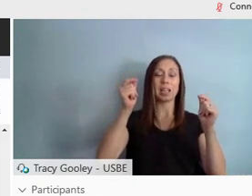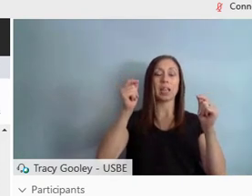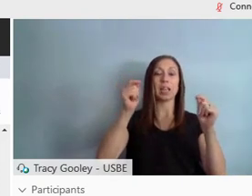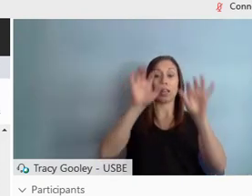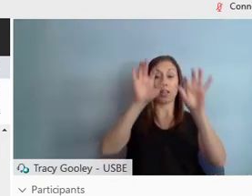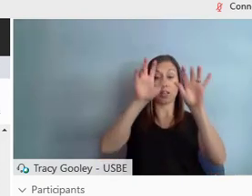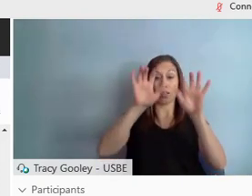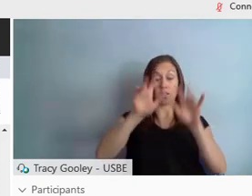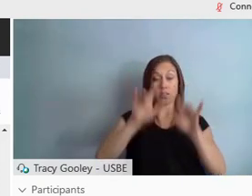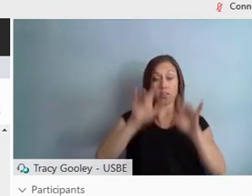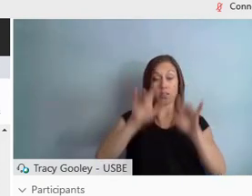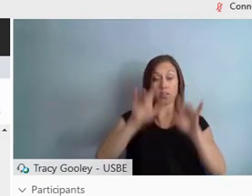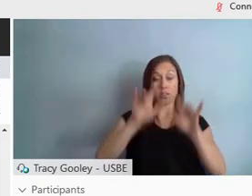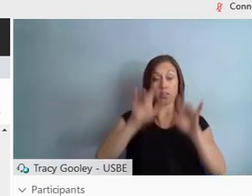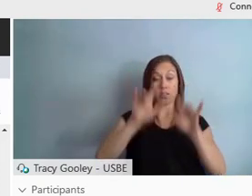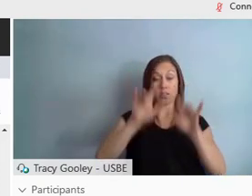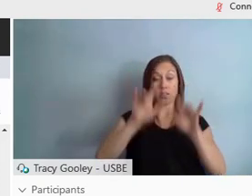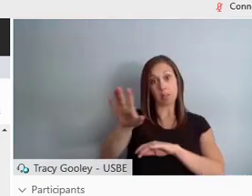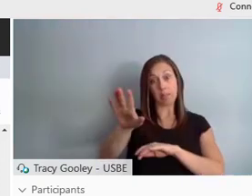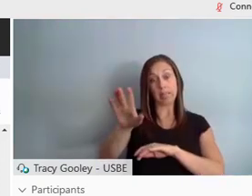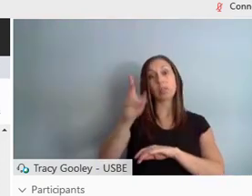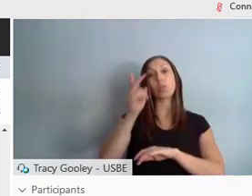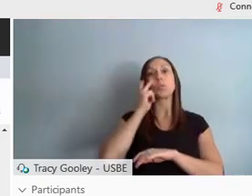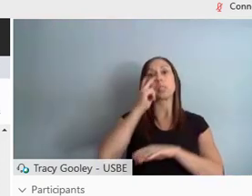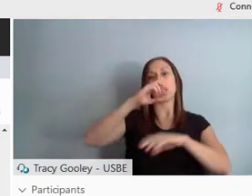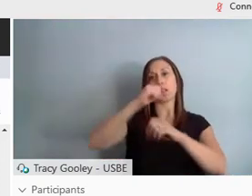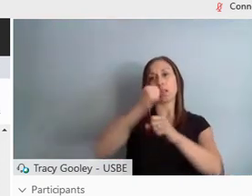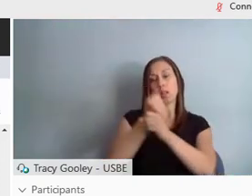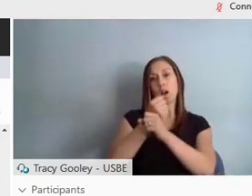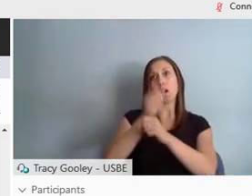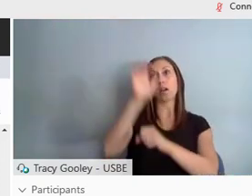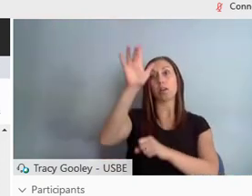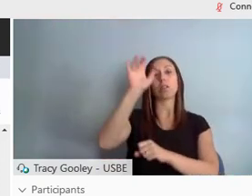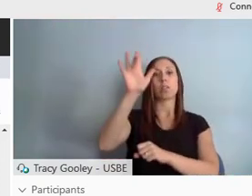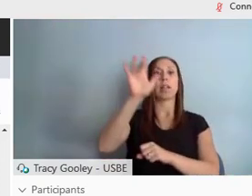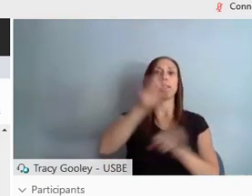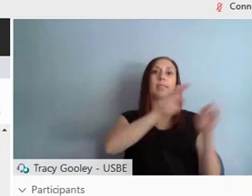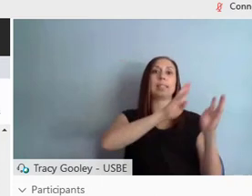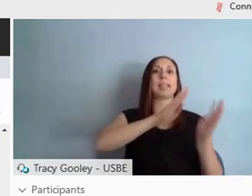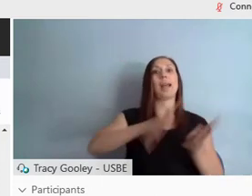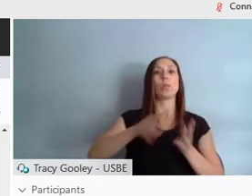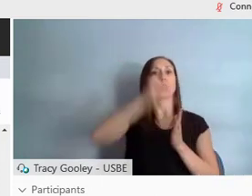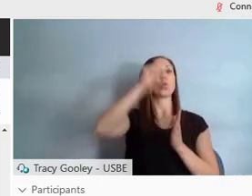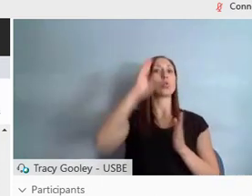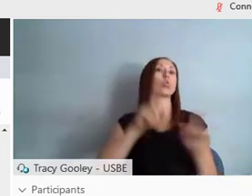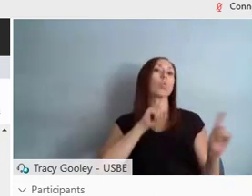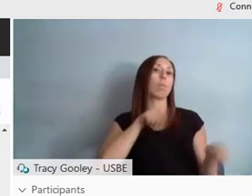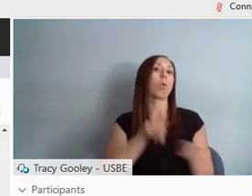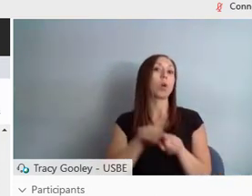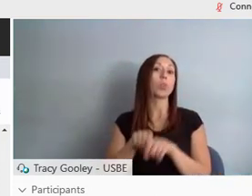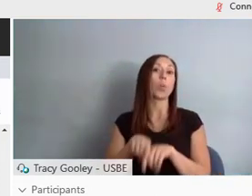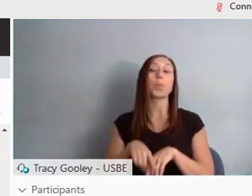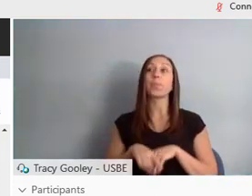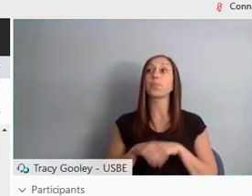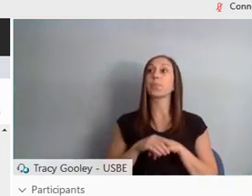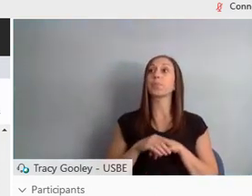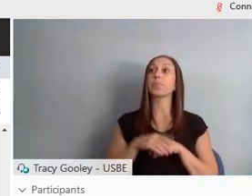you have clicked the submit button and you see the lock, you should be able to download a student report as well.